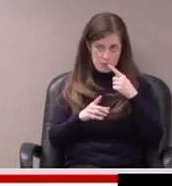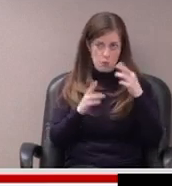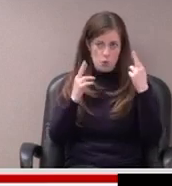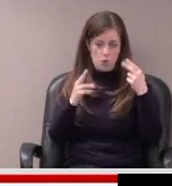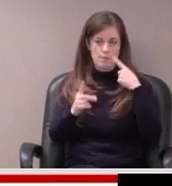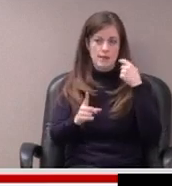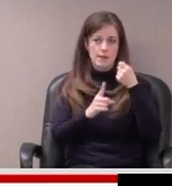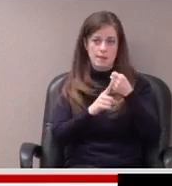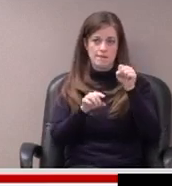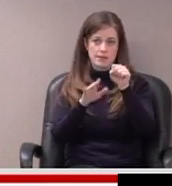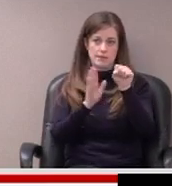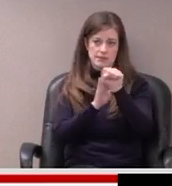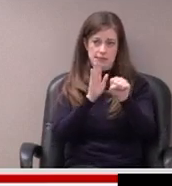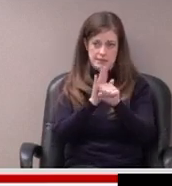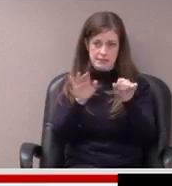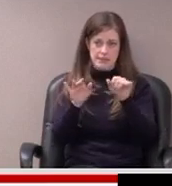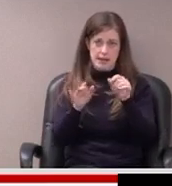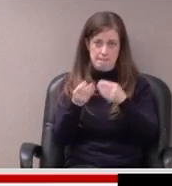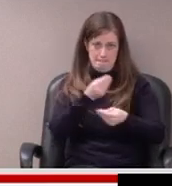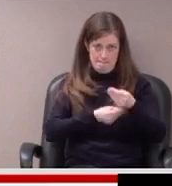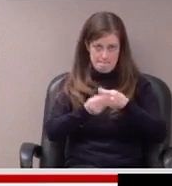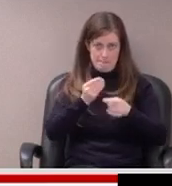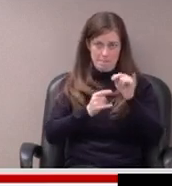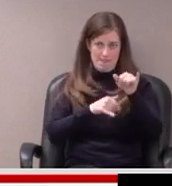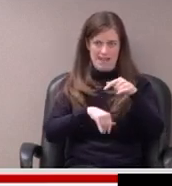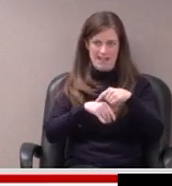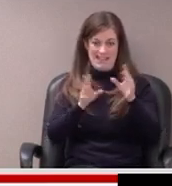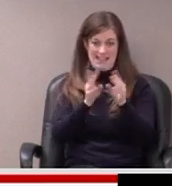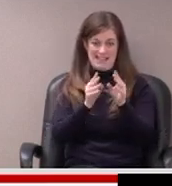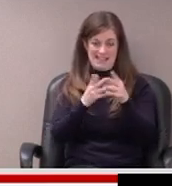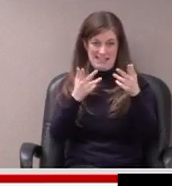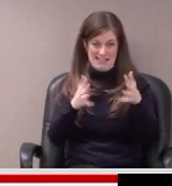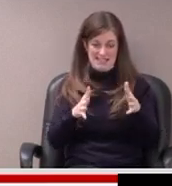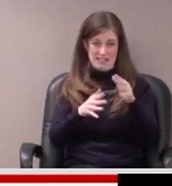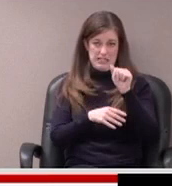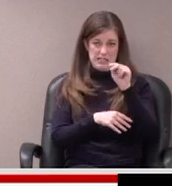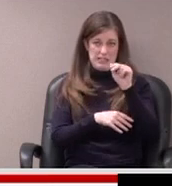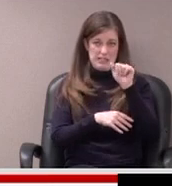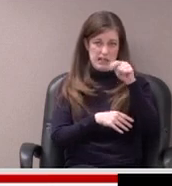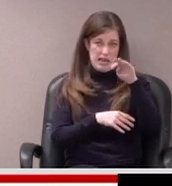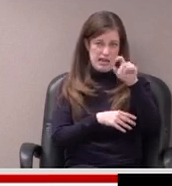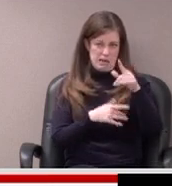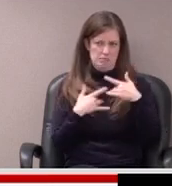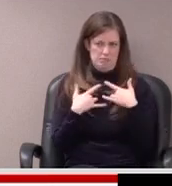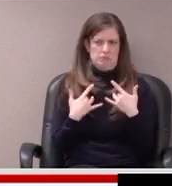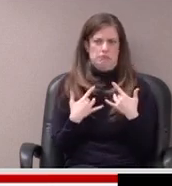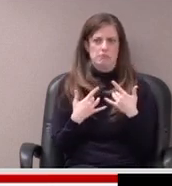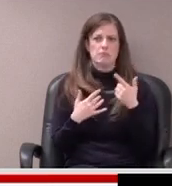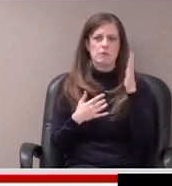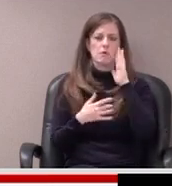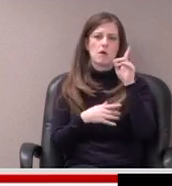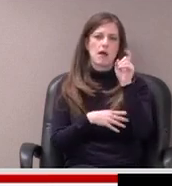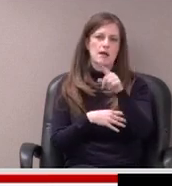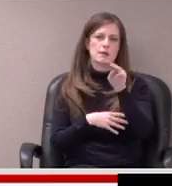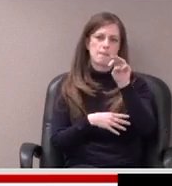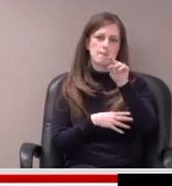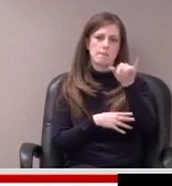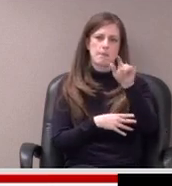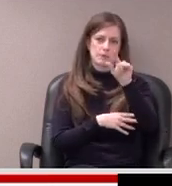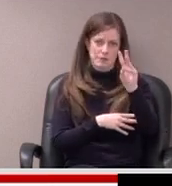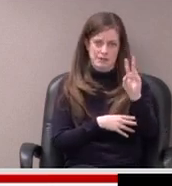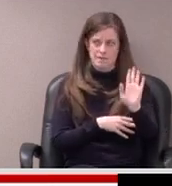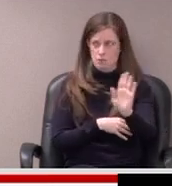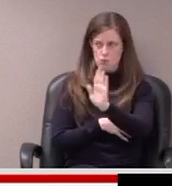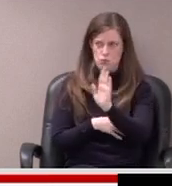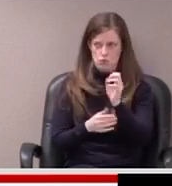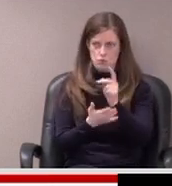of the state budget by then, because normally that session ends in April. And we will be asking on May 26th for your